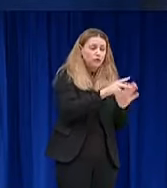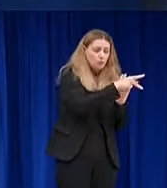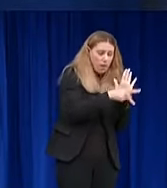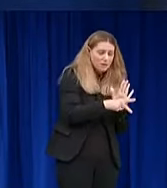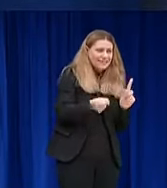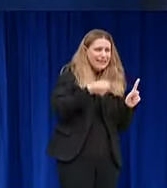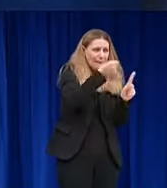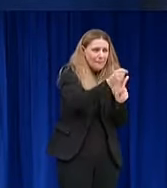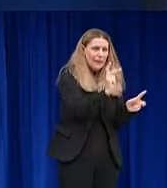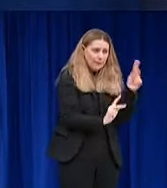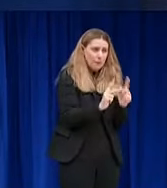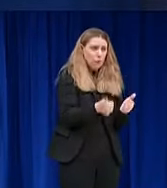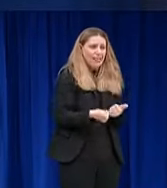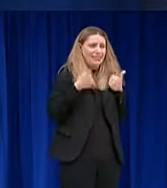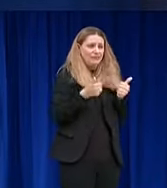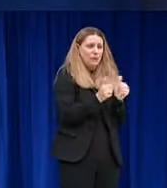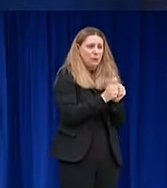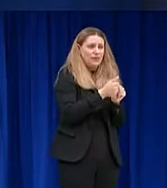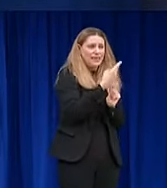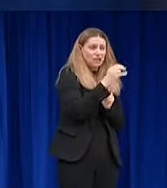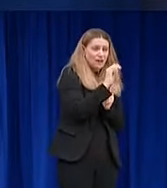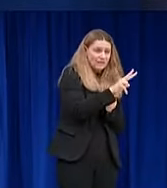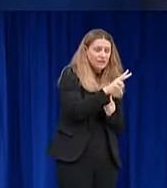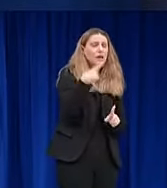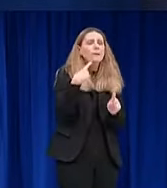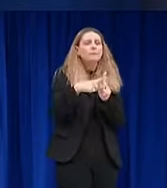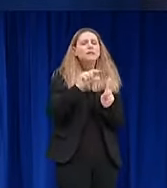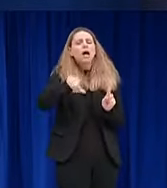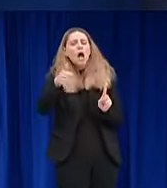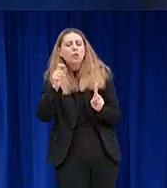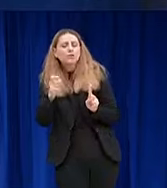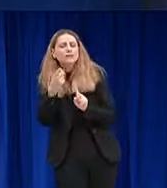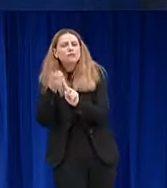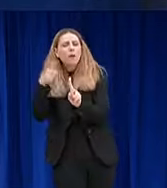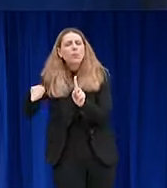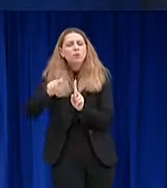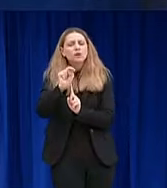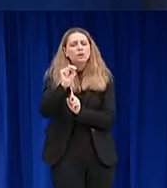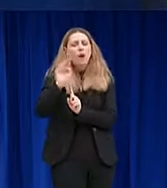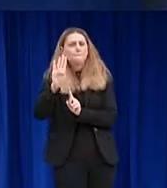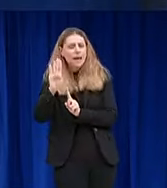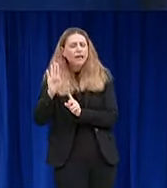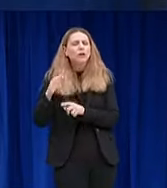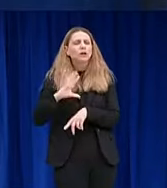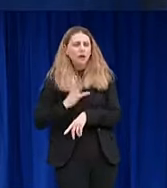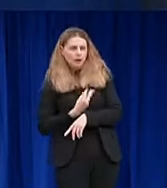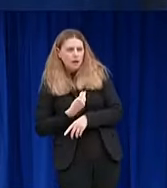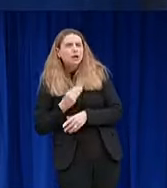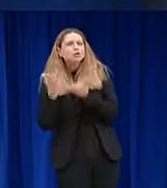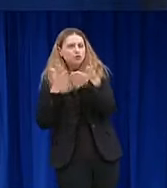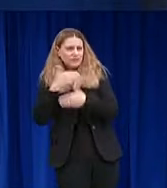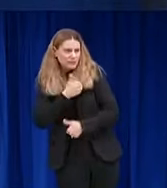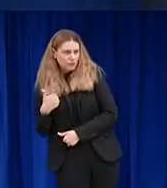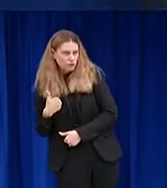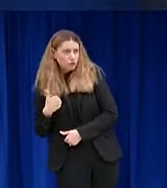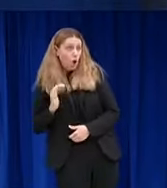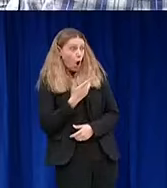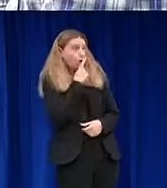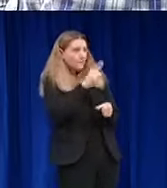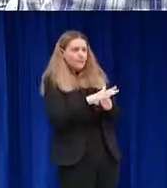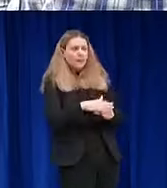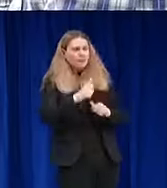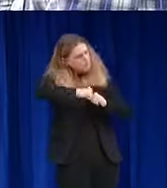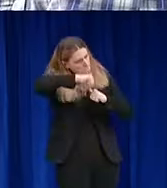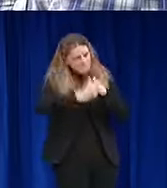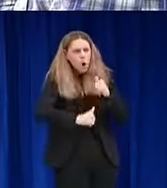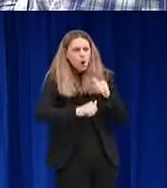policies focused on the needs of non-binary service members. Please know our commitment is resolute, just as it has been